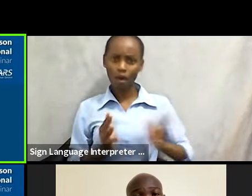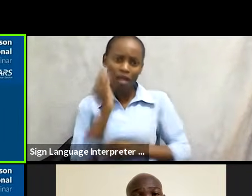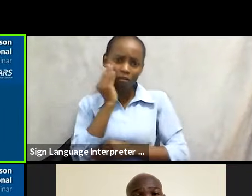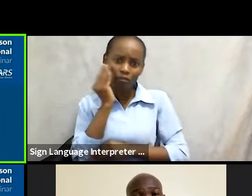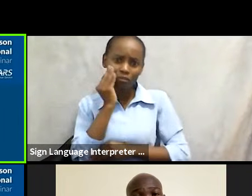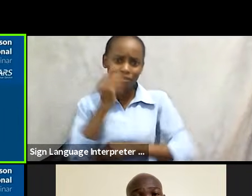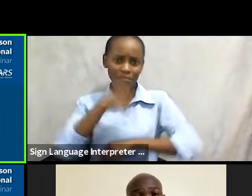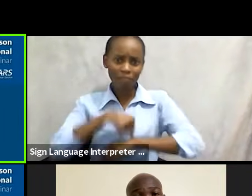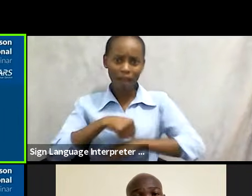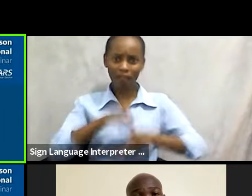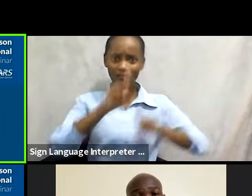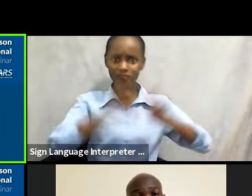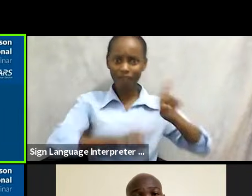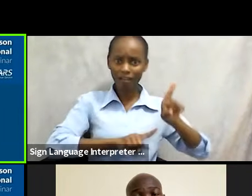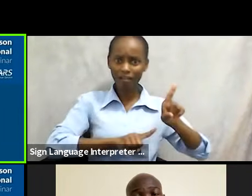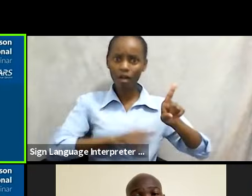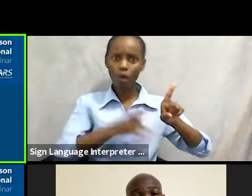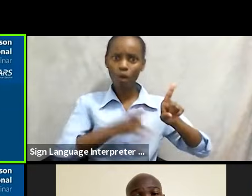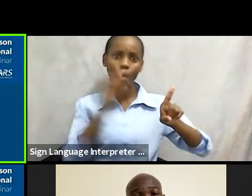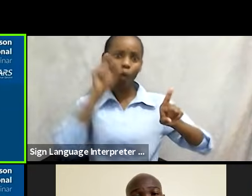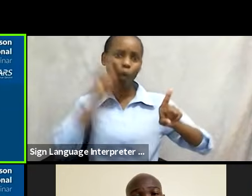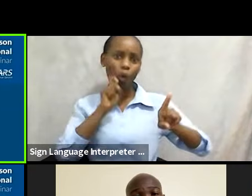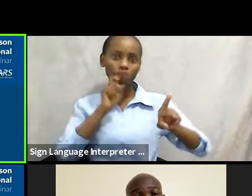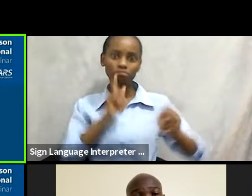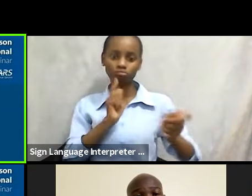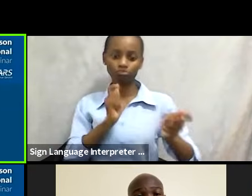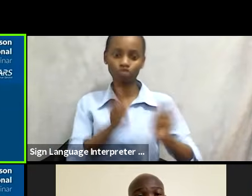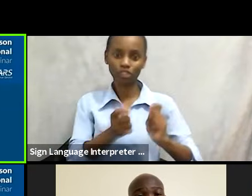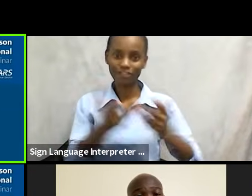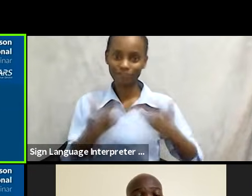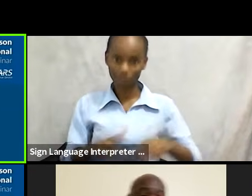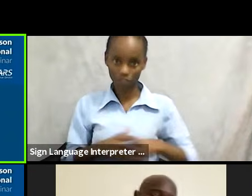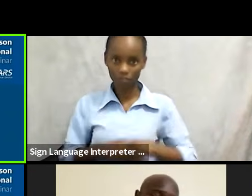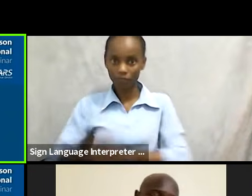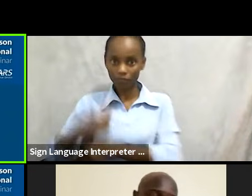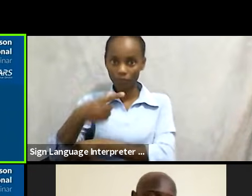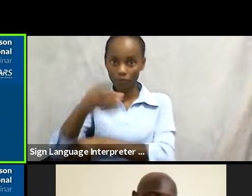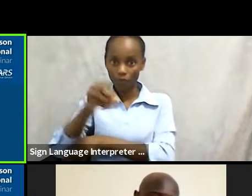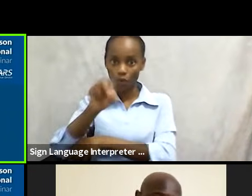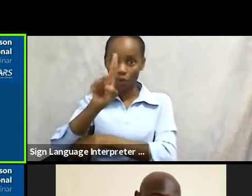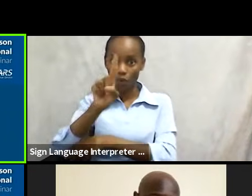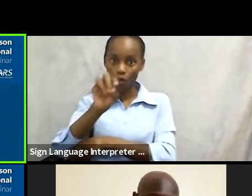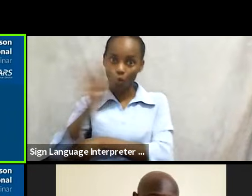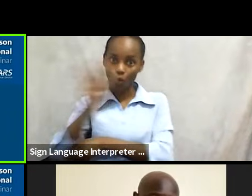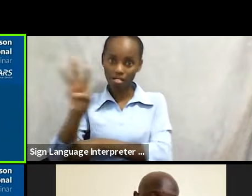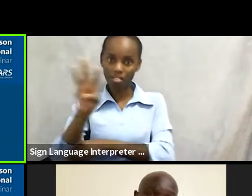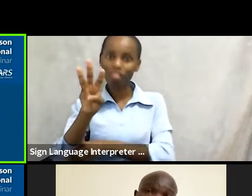do? Goodwill, can you take us through that question?